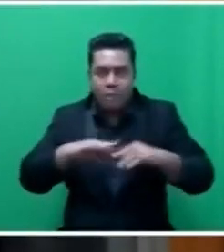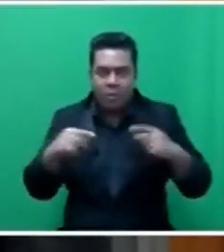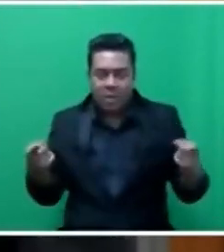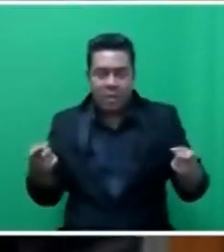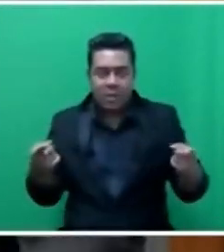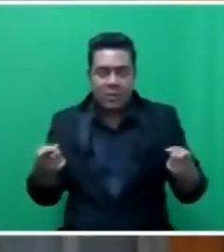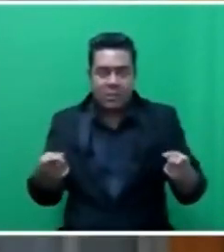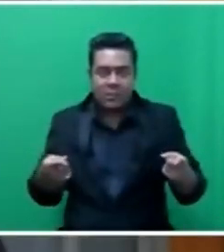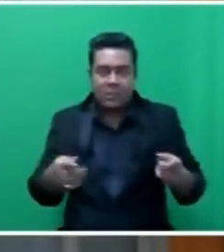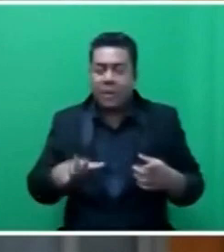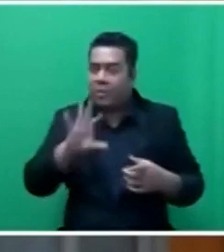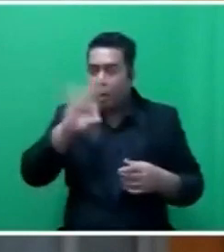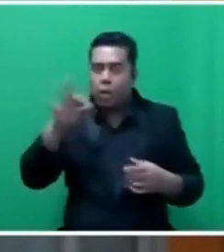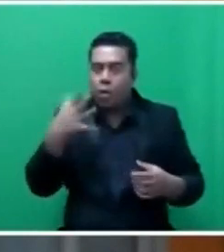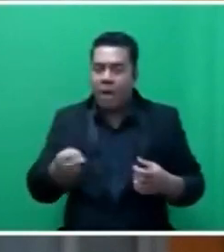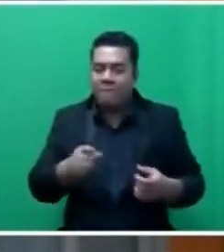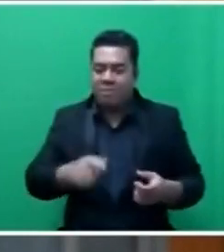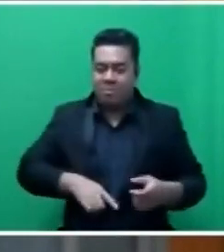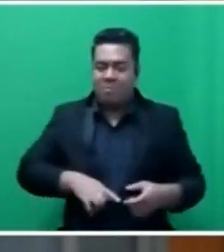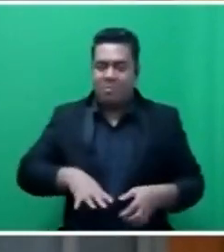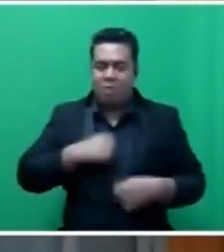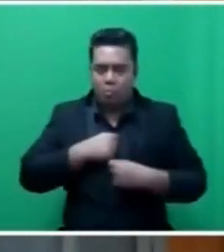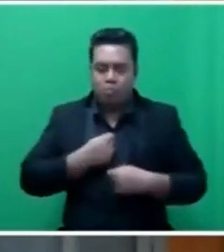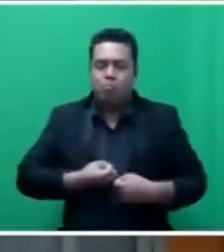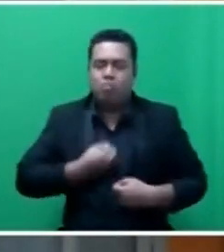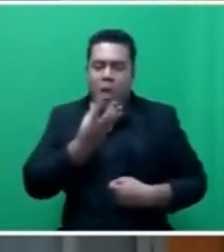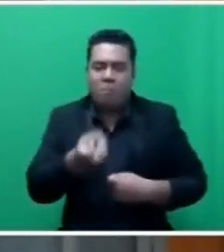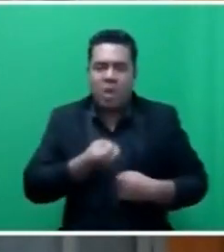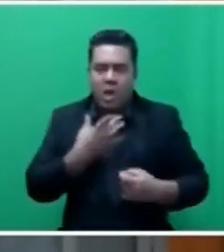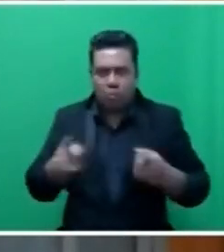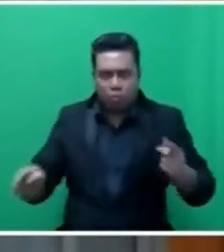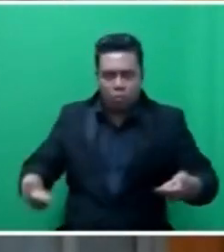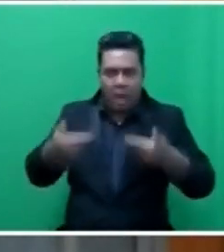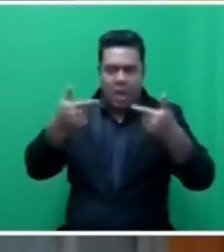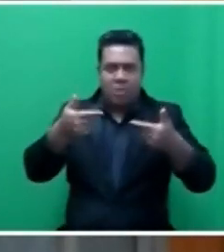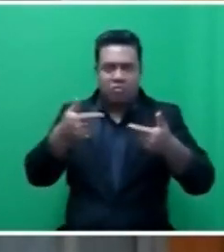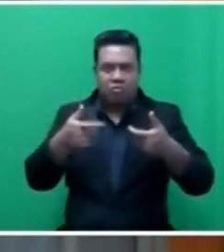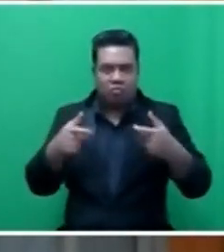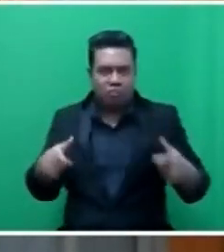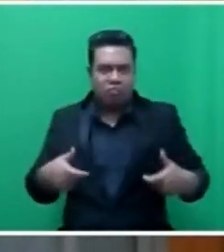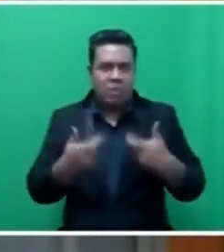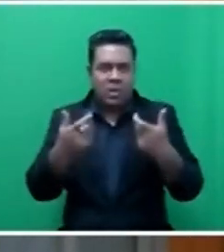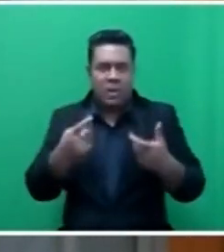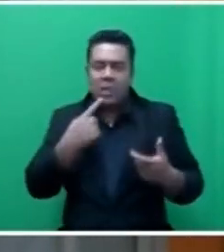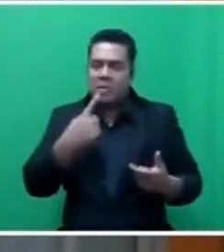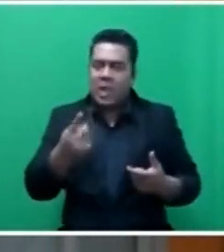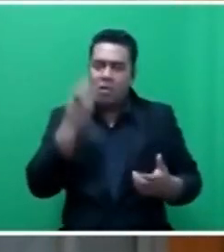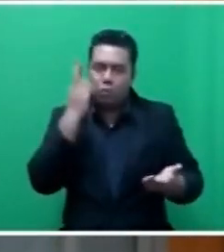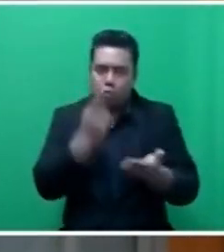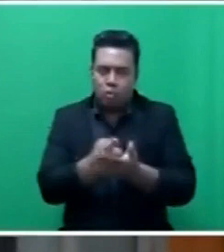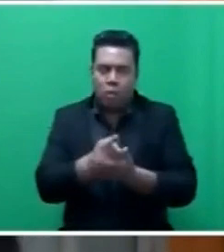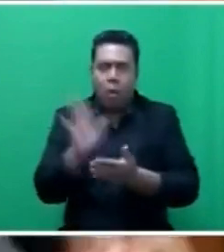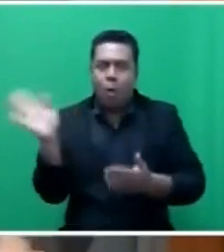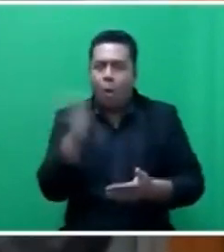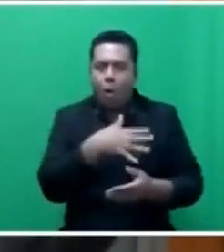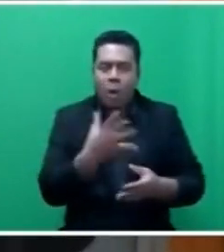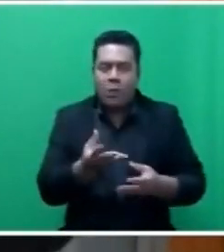And they don't have the guts. They don't have the guts to stand up and state the truth. They're